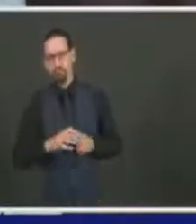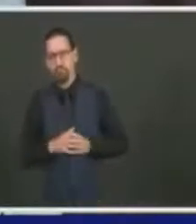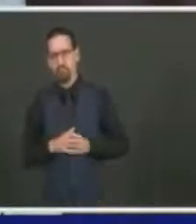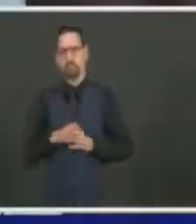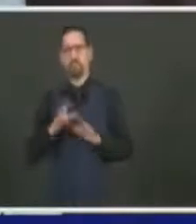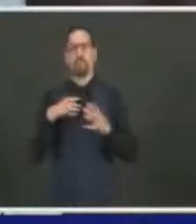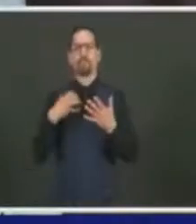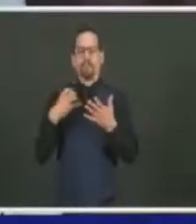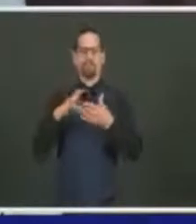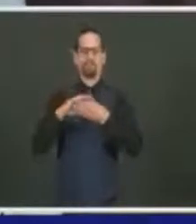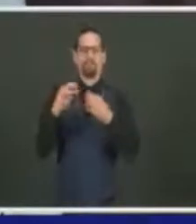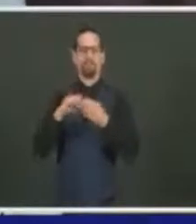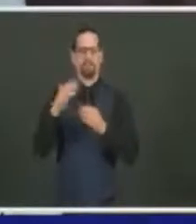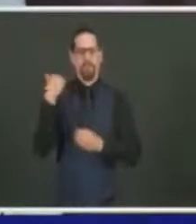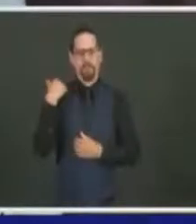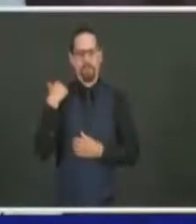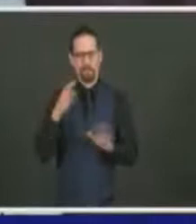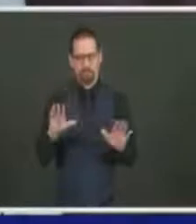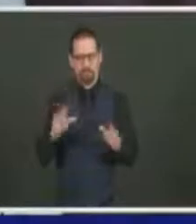today that